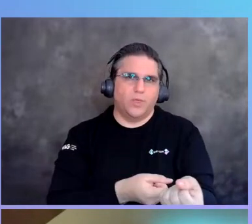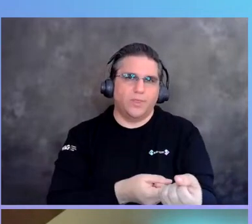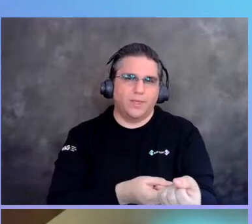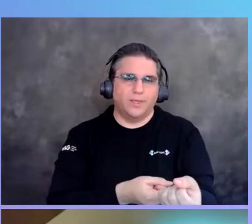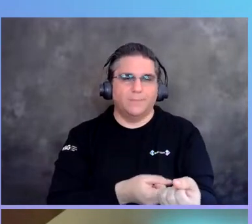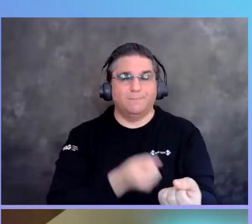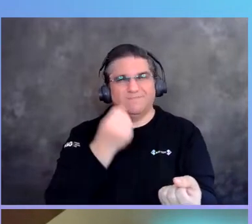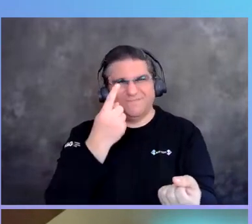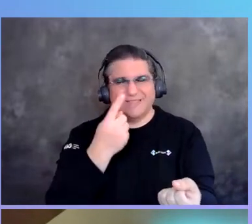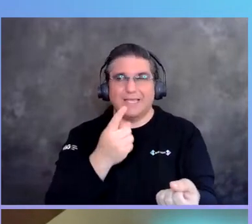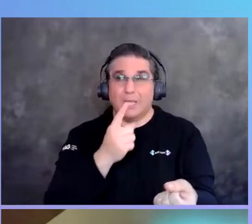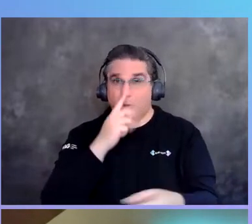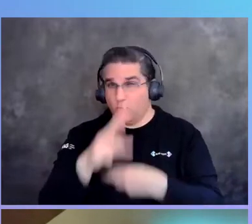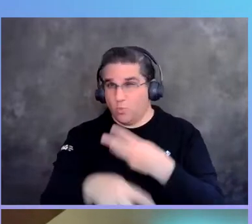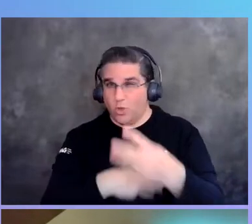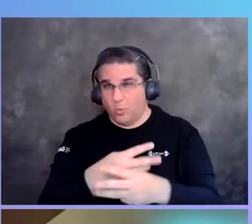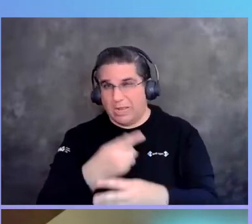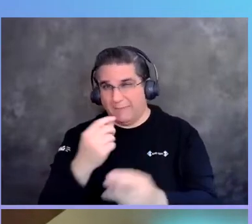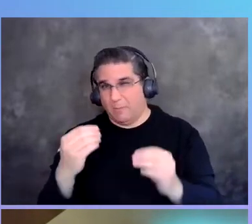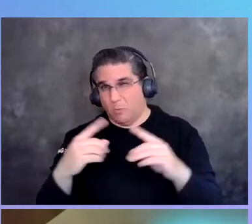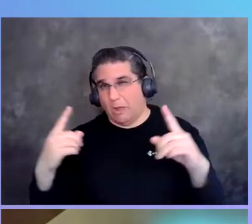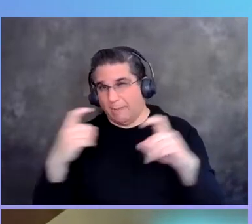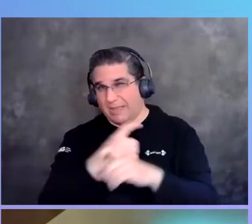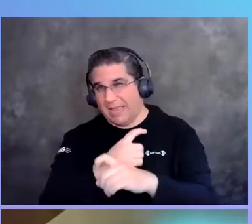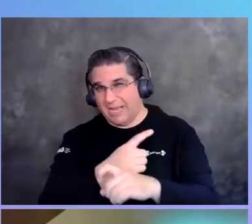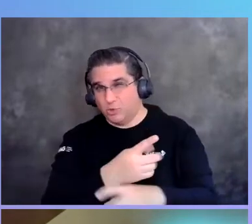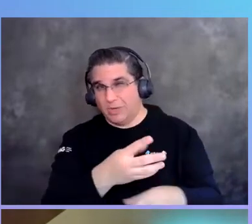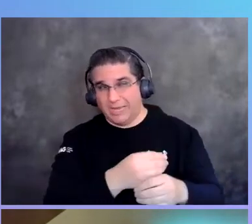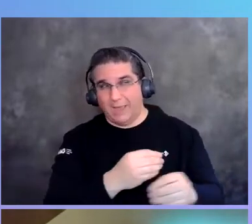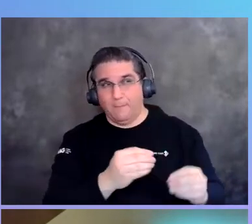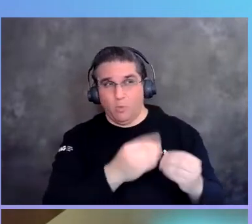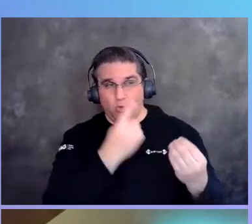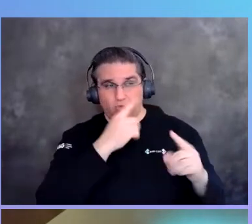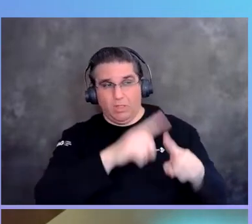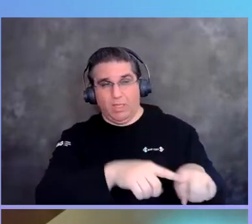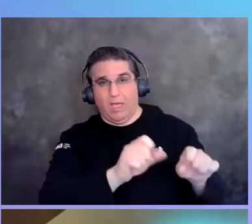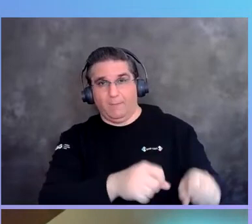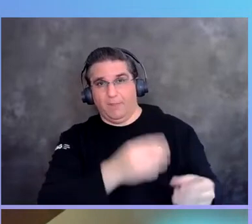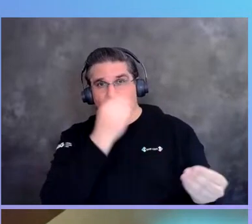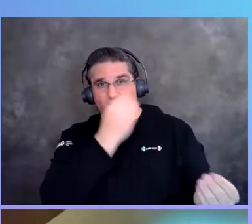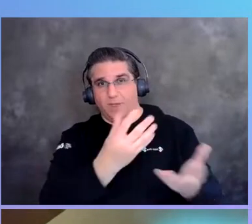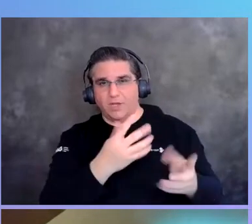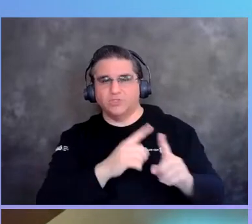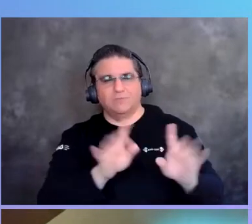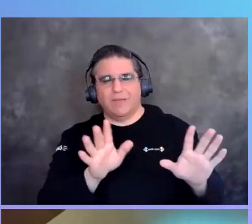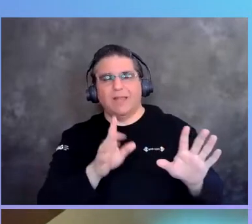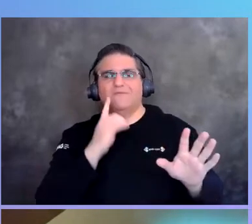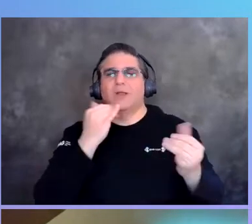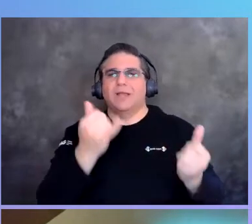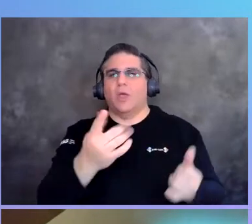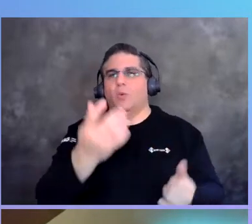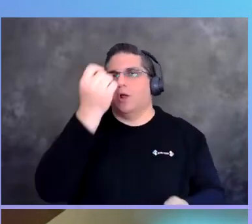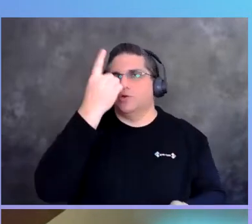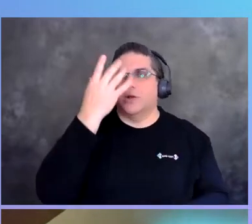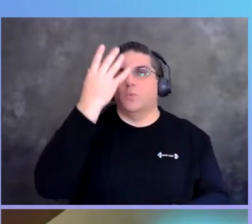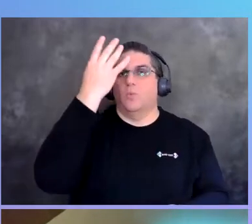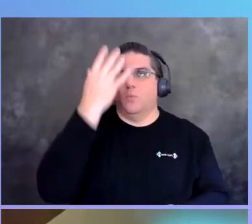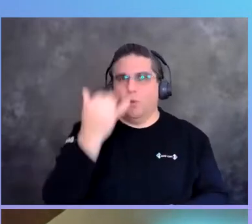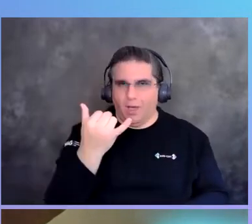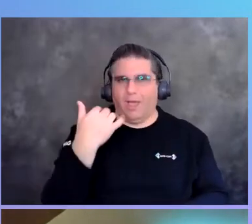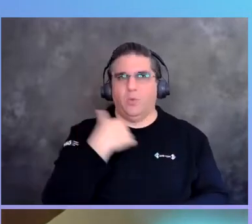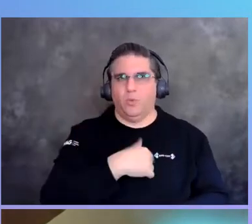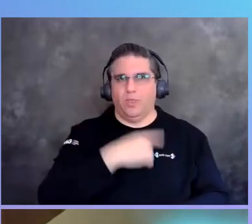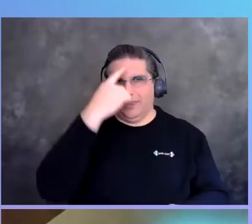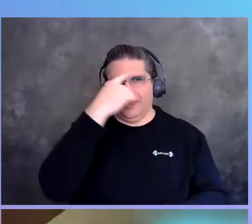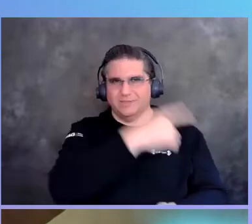more complicated than that to get the model to output more reliable information, but now you at least understand the justification for why we believe this